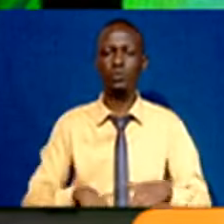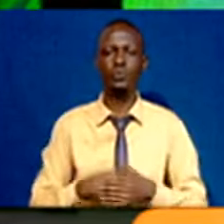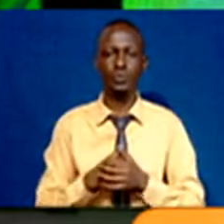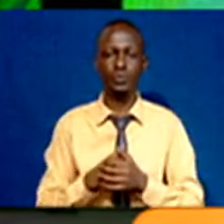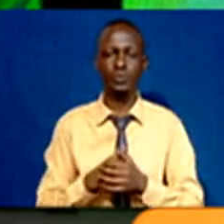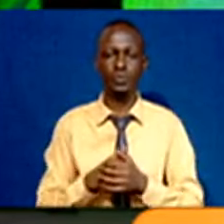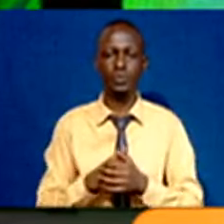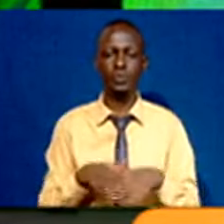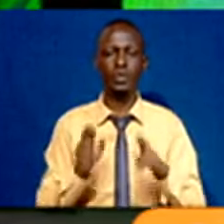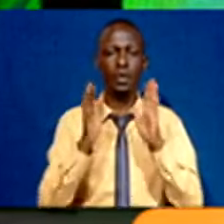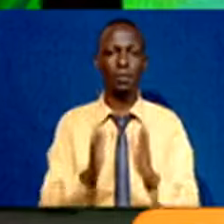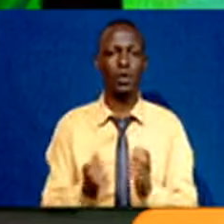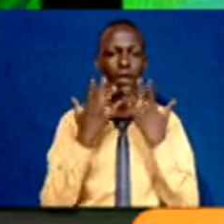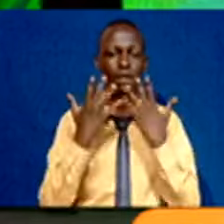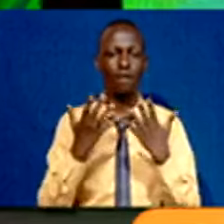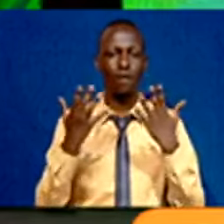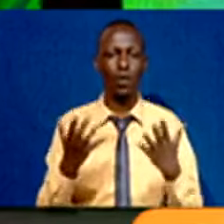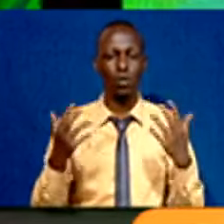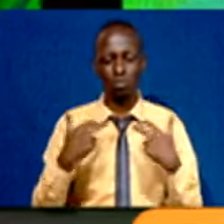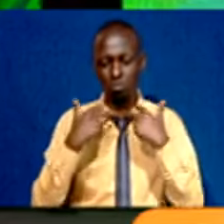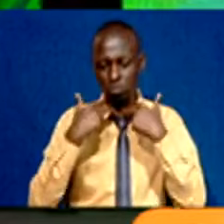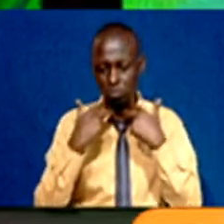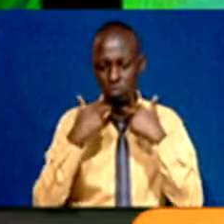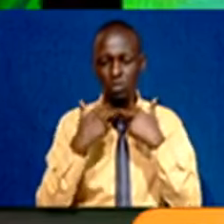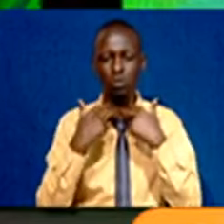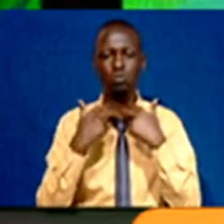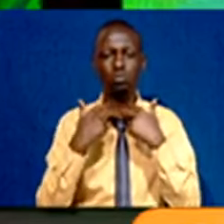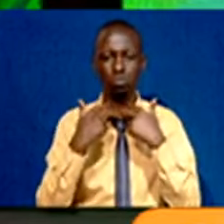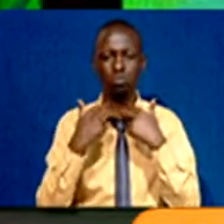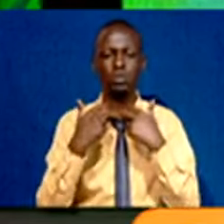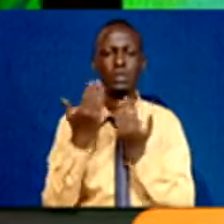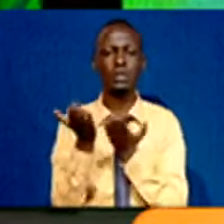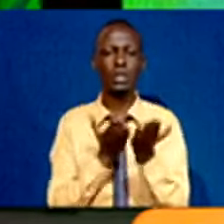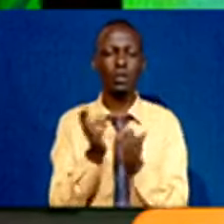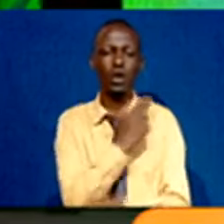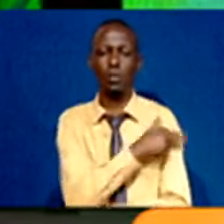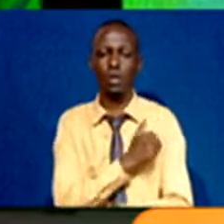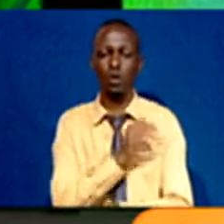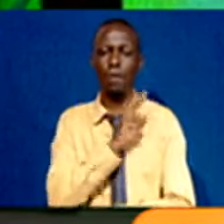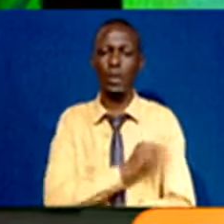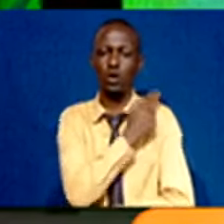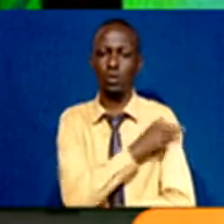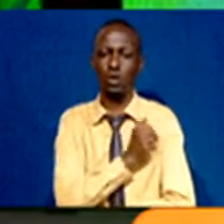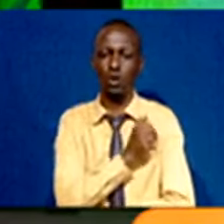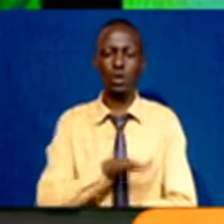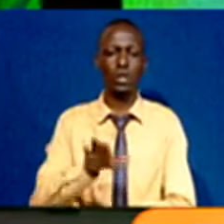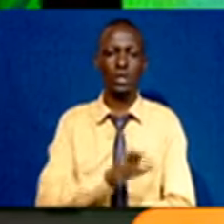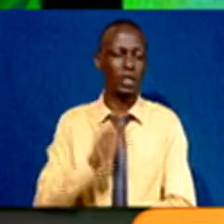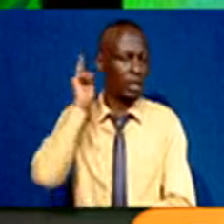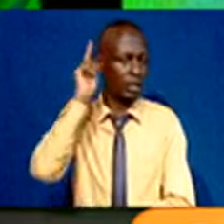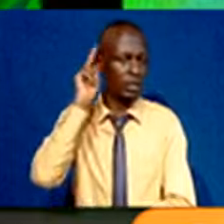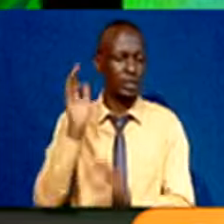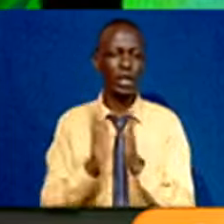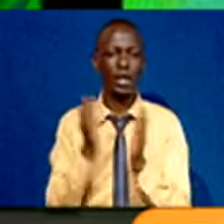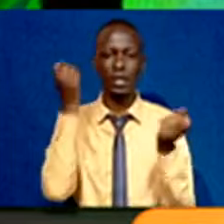Chris Minotino reports on the paralysis of services in public and mission hospitals in both Kisii and